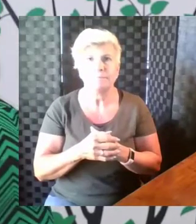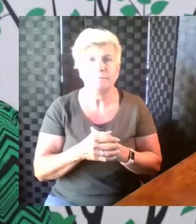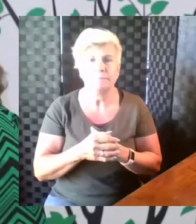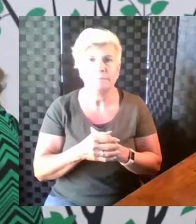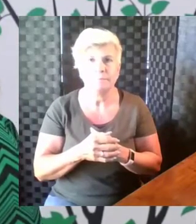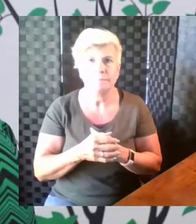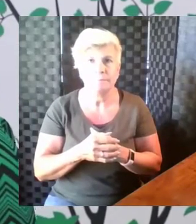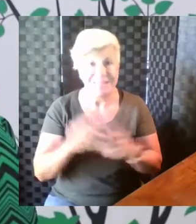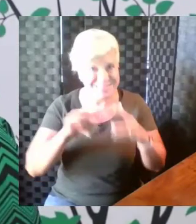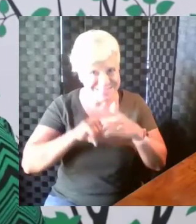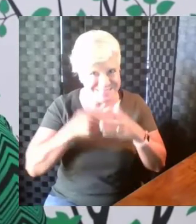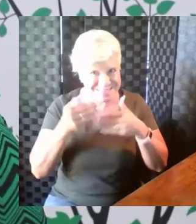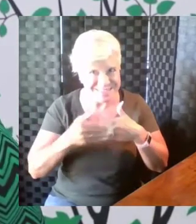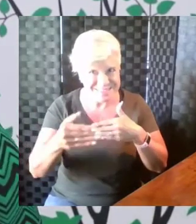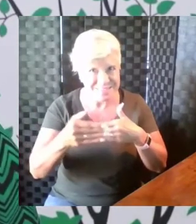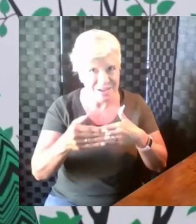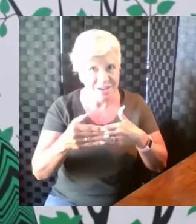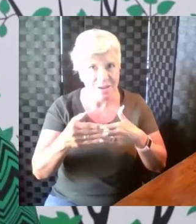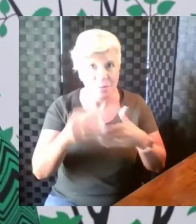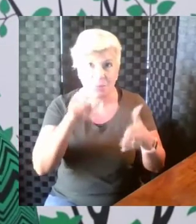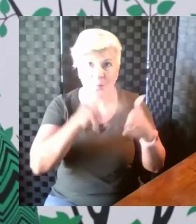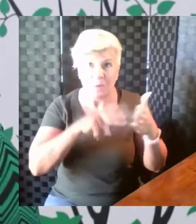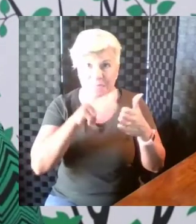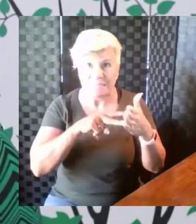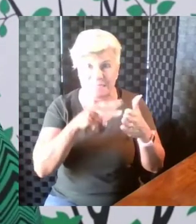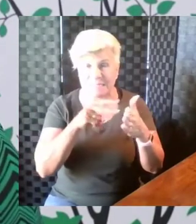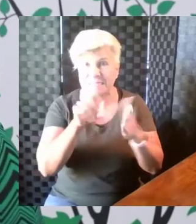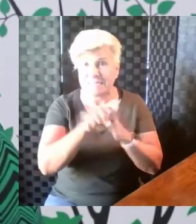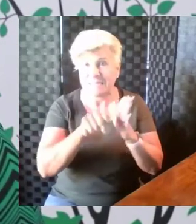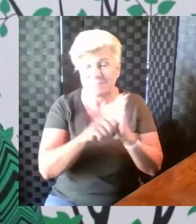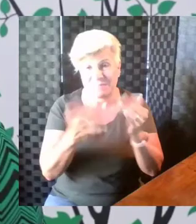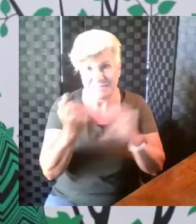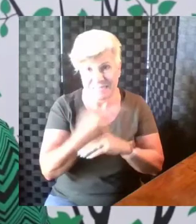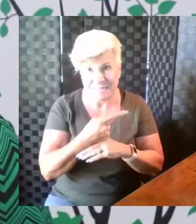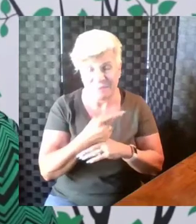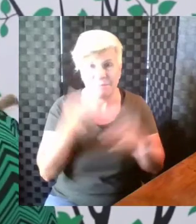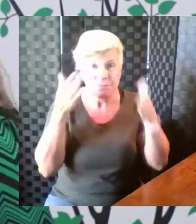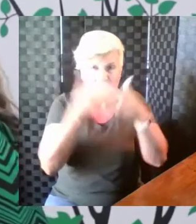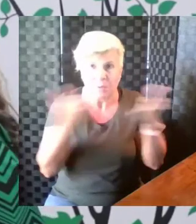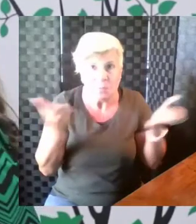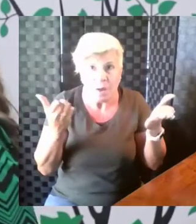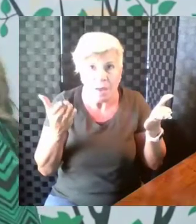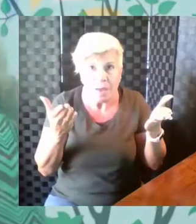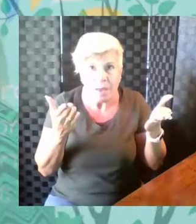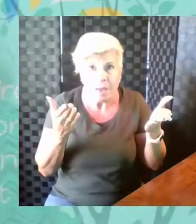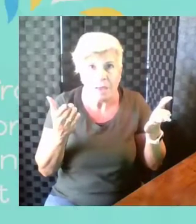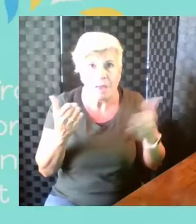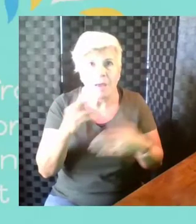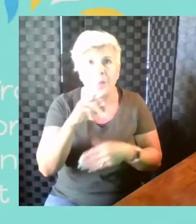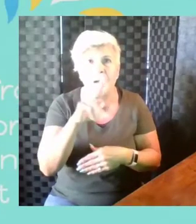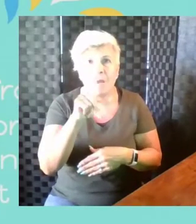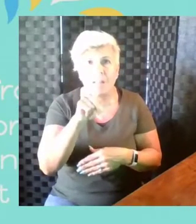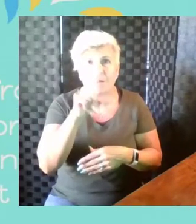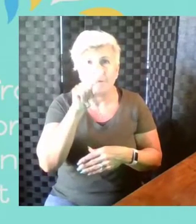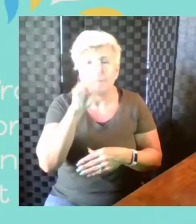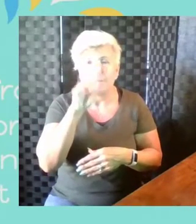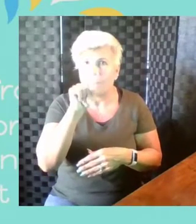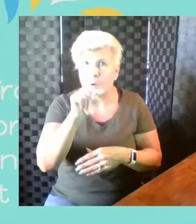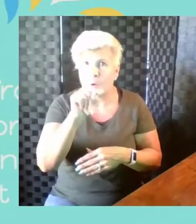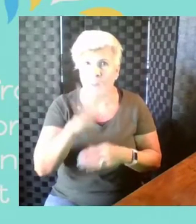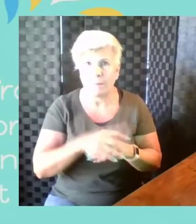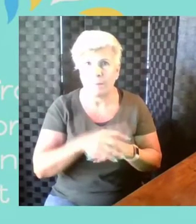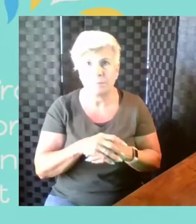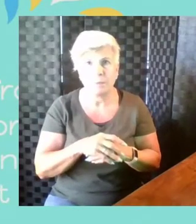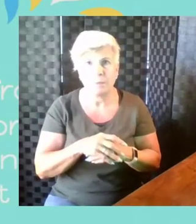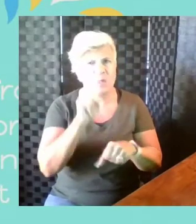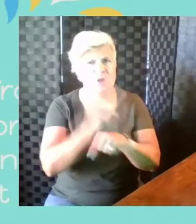All right, let's get started with our reading standard for the day that we're going to focus on. It's RL 4.1, and it